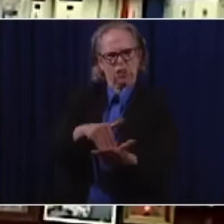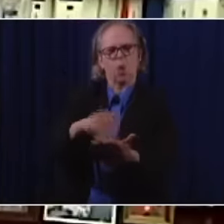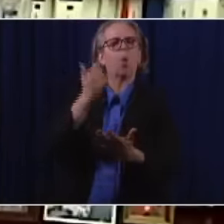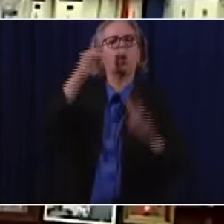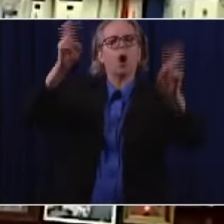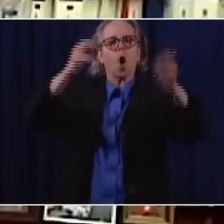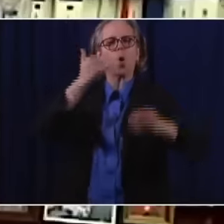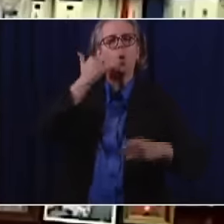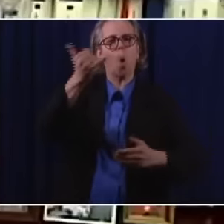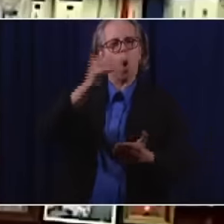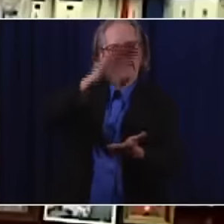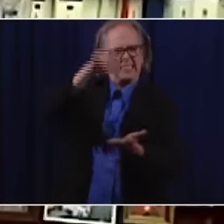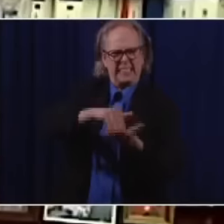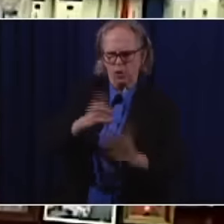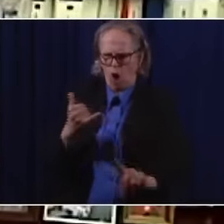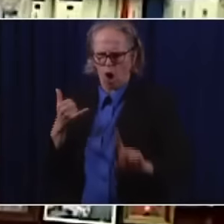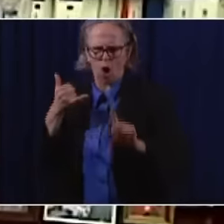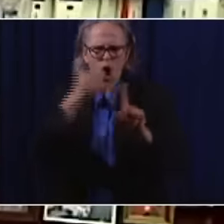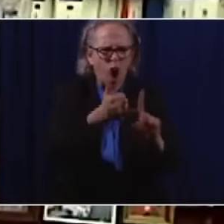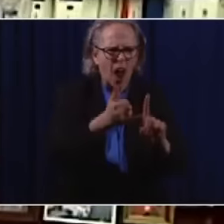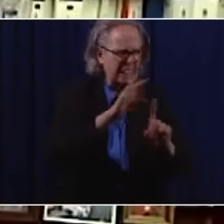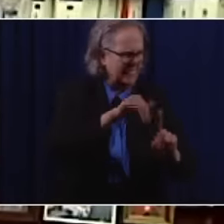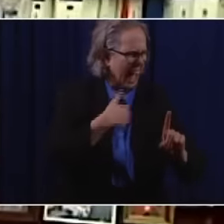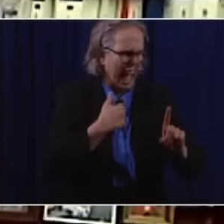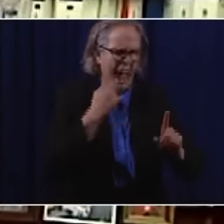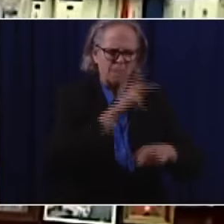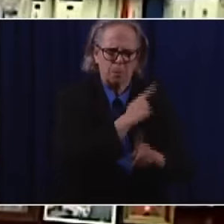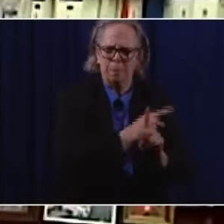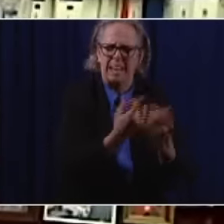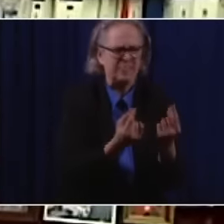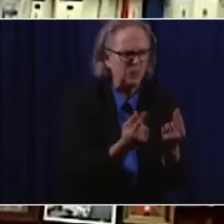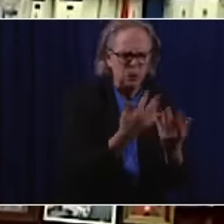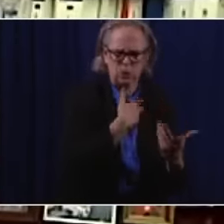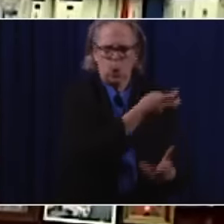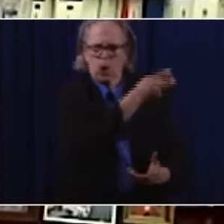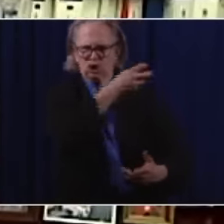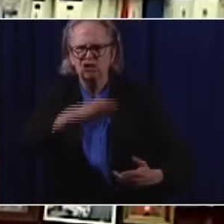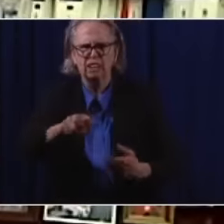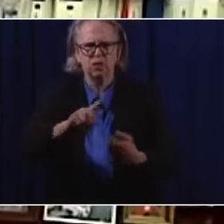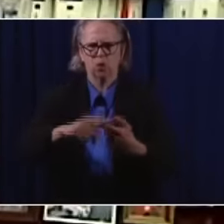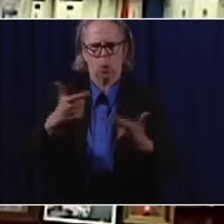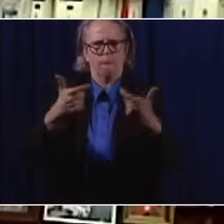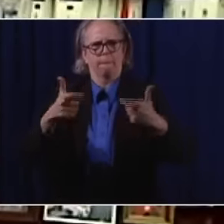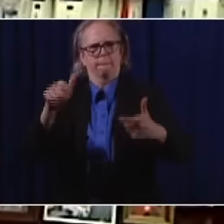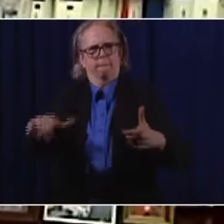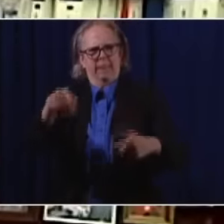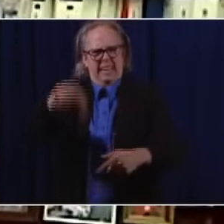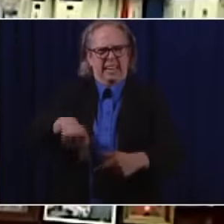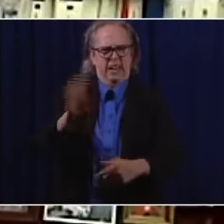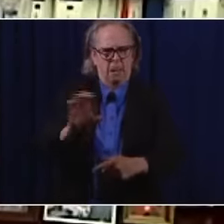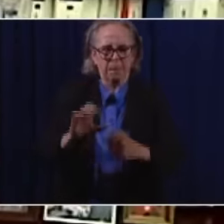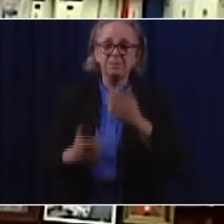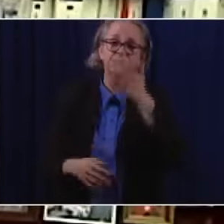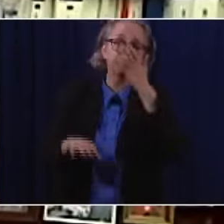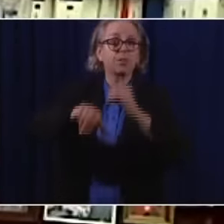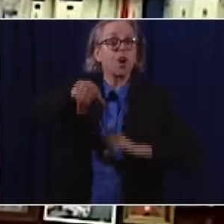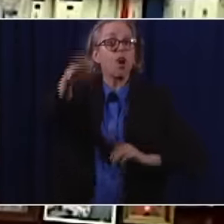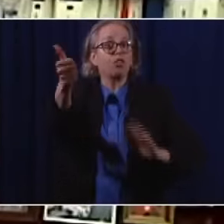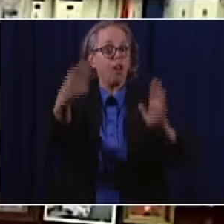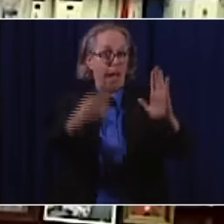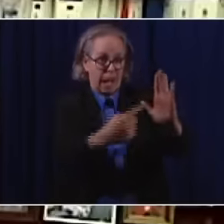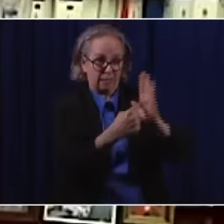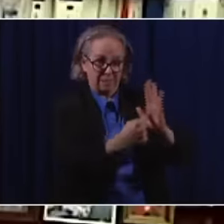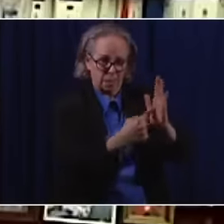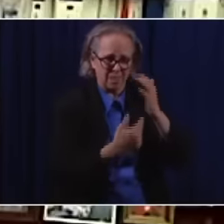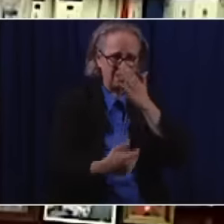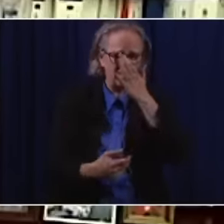at the right time to move between hospitals. Also, in terms of clinical updates, 2 Fridays ago,